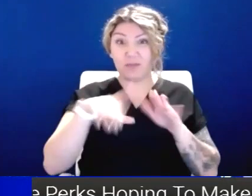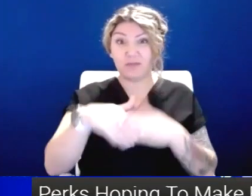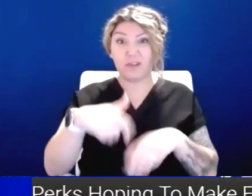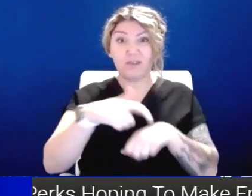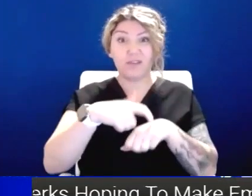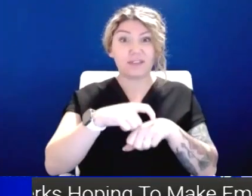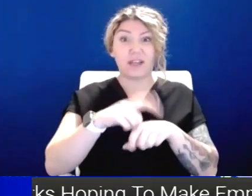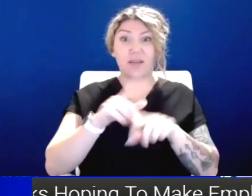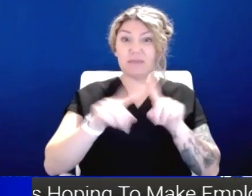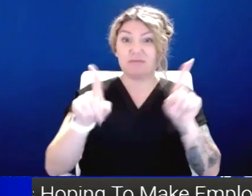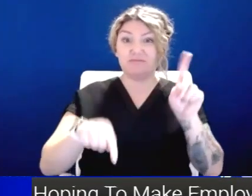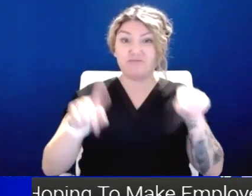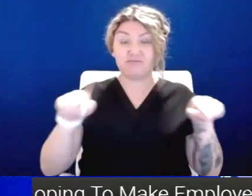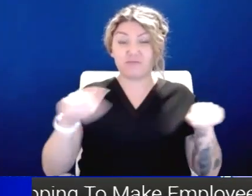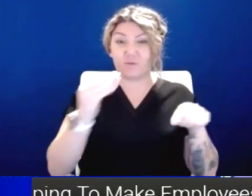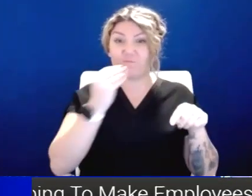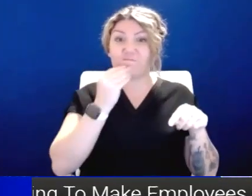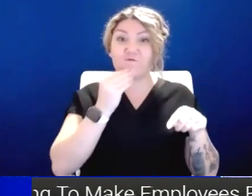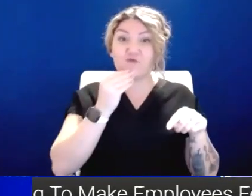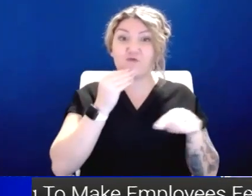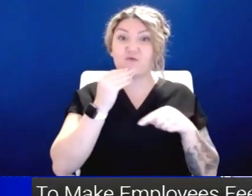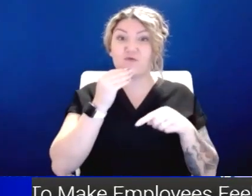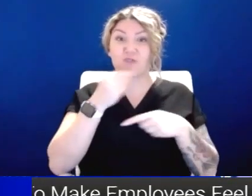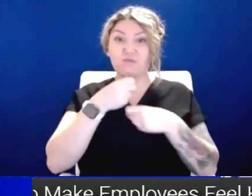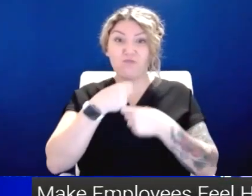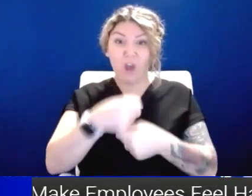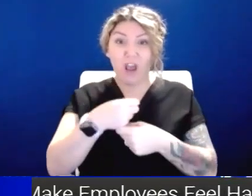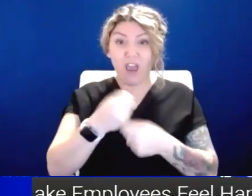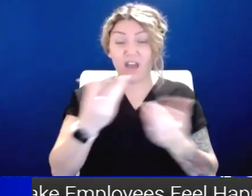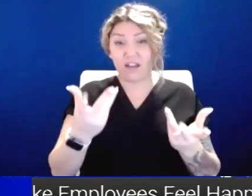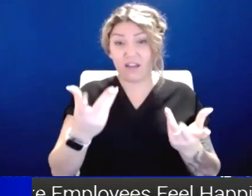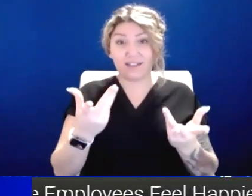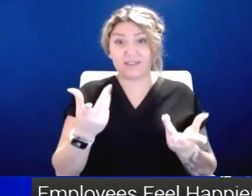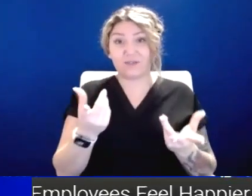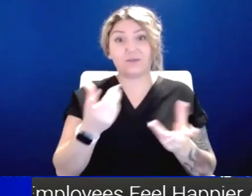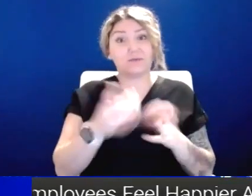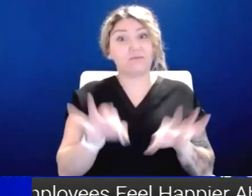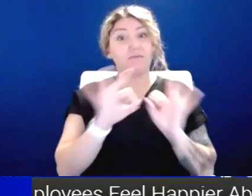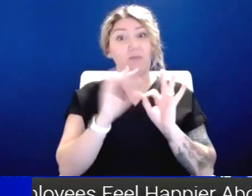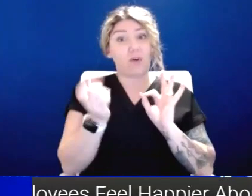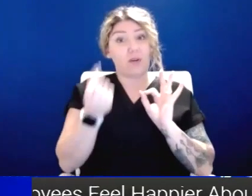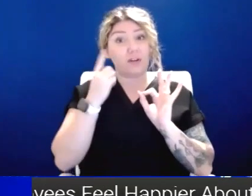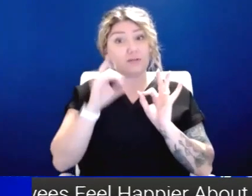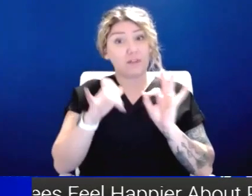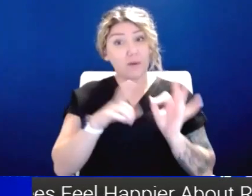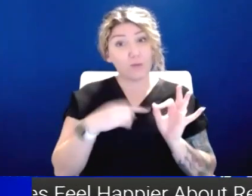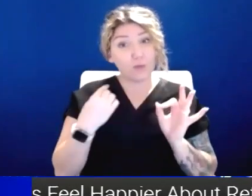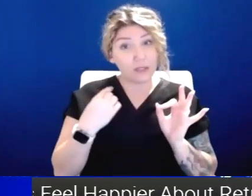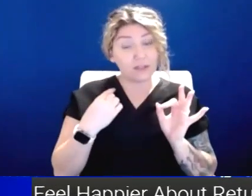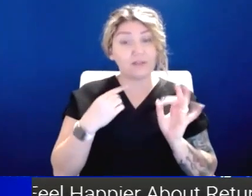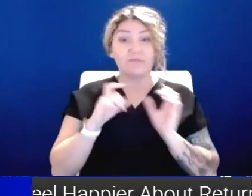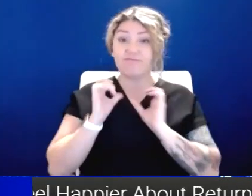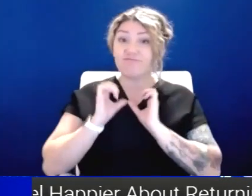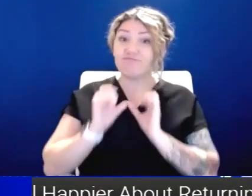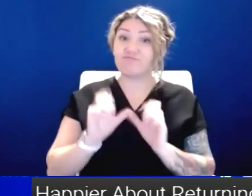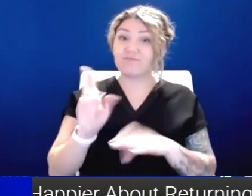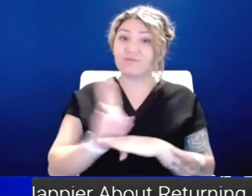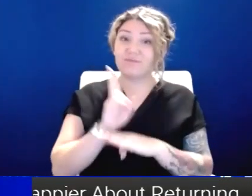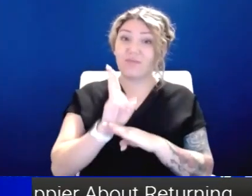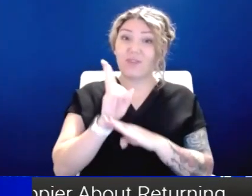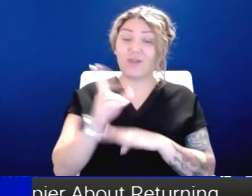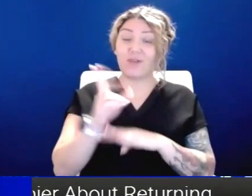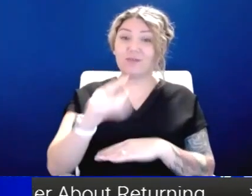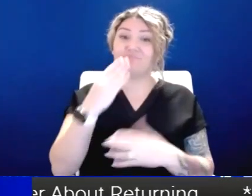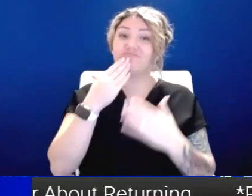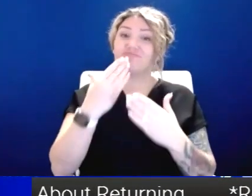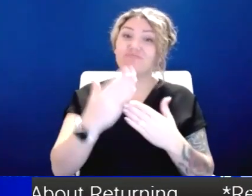food products. So it's important to understand that risk, continue to use those good infection